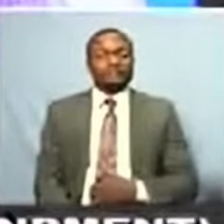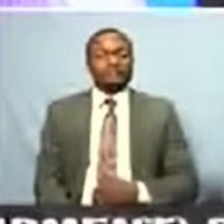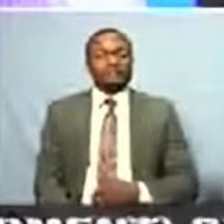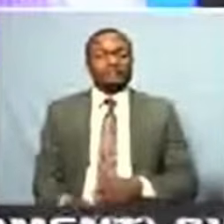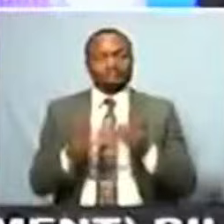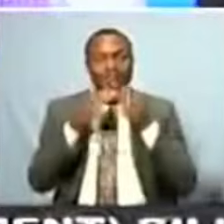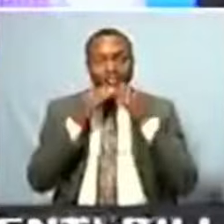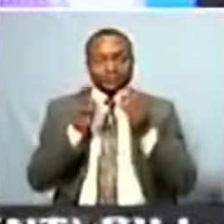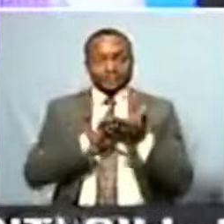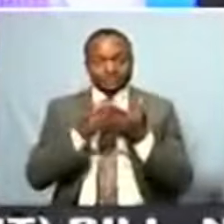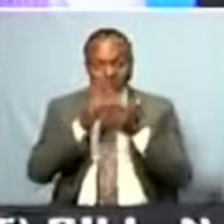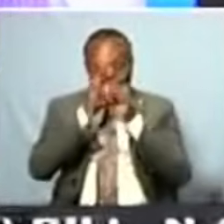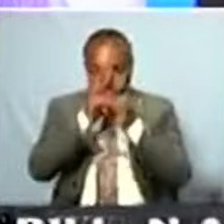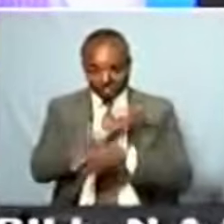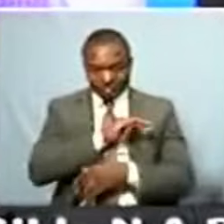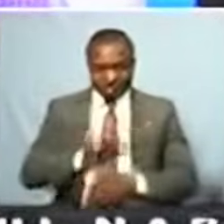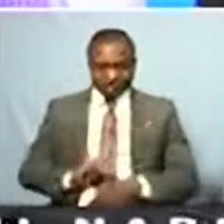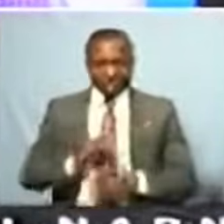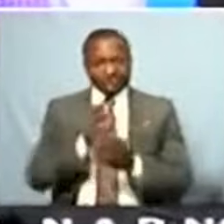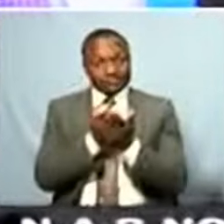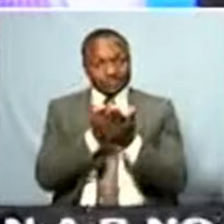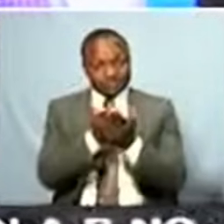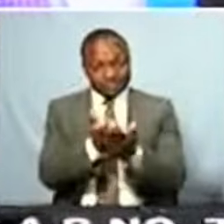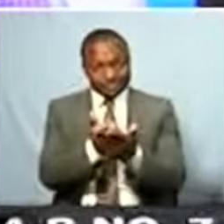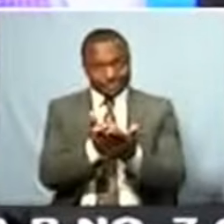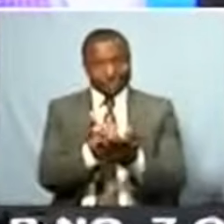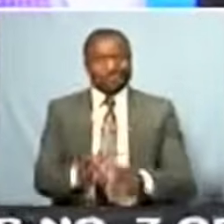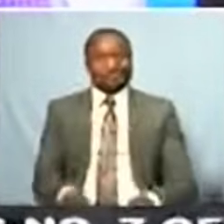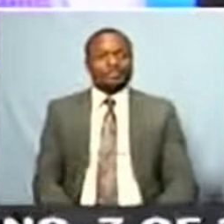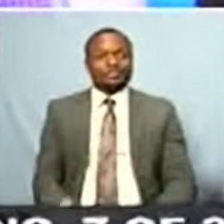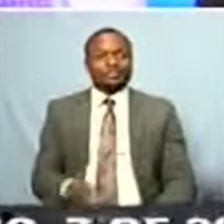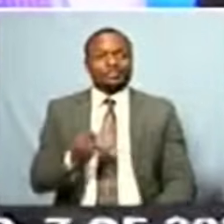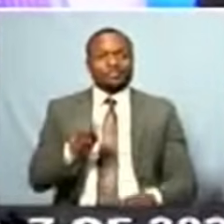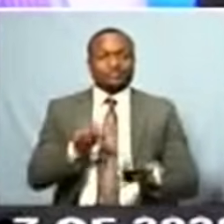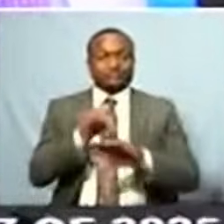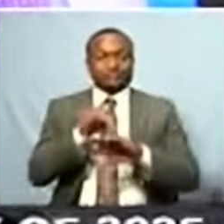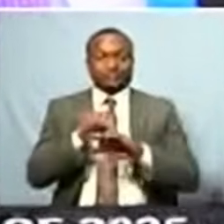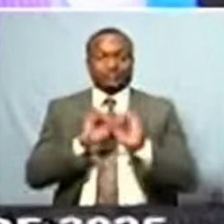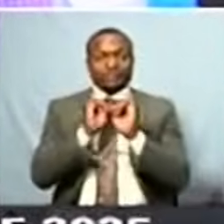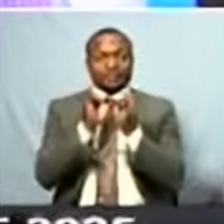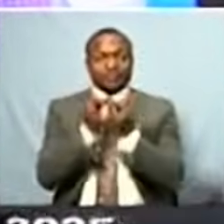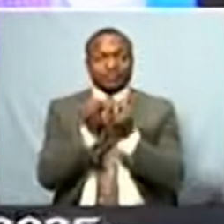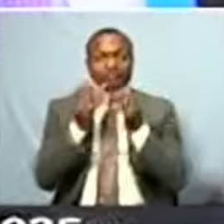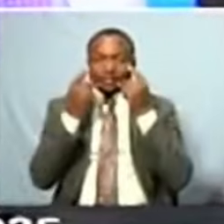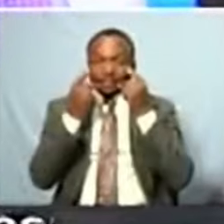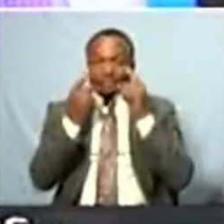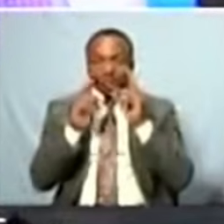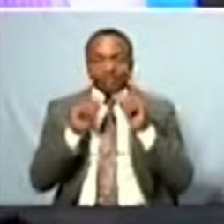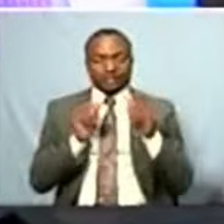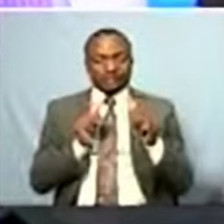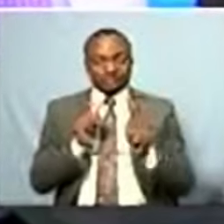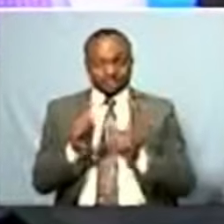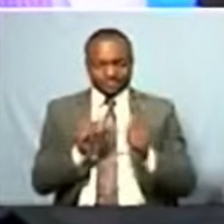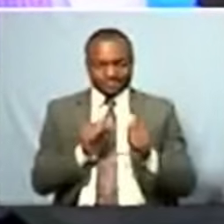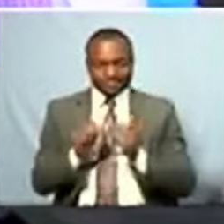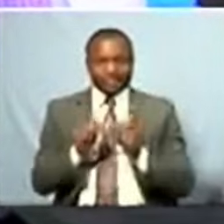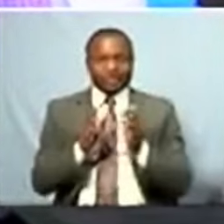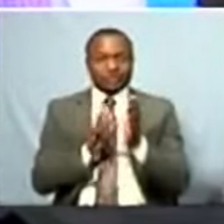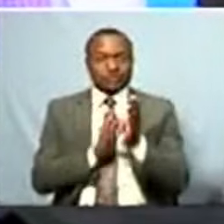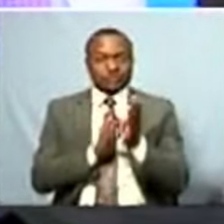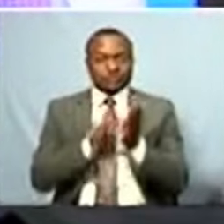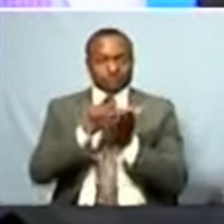Thank you, witness. Honorable members, that's the submission from National Institute of Public Administration, School